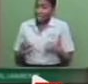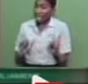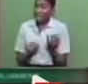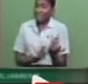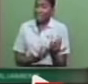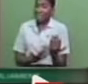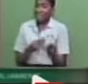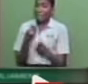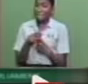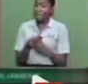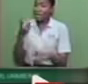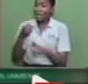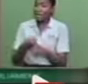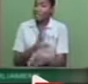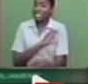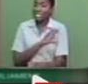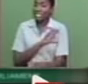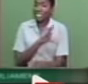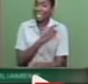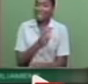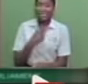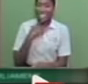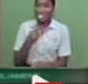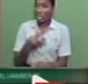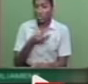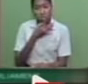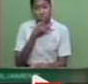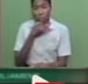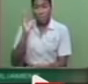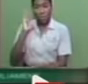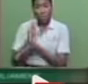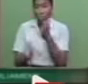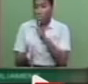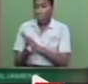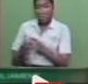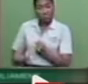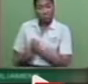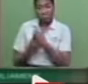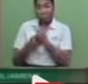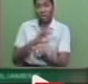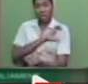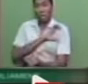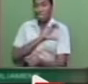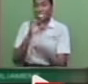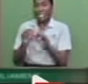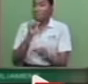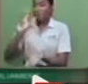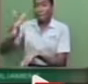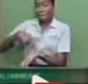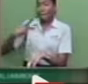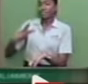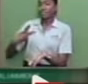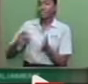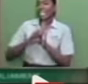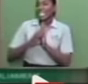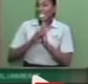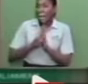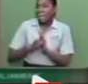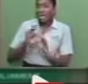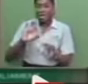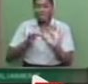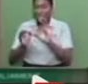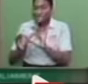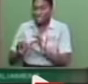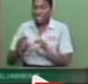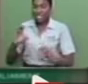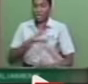have indicated that they will soon no longer service the TTPS. These include the repairs of vehicles, supplies of